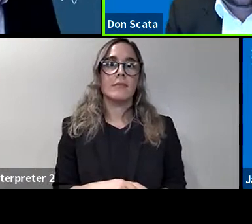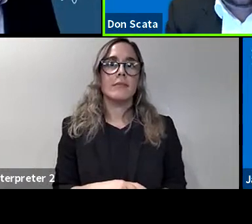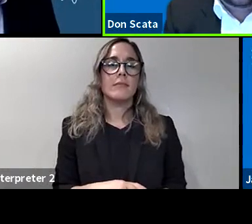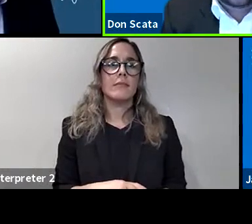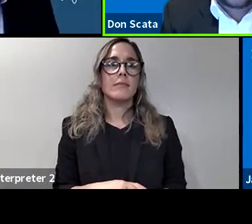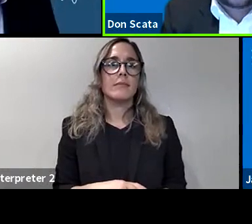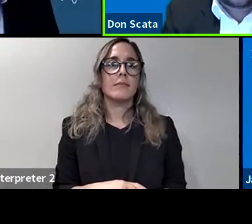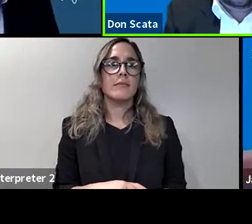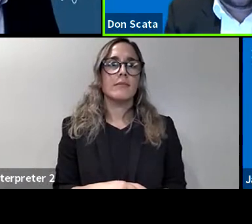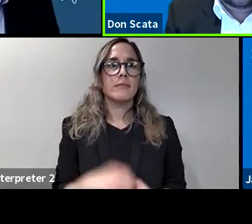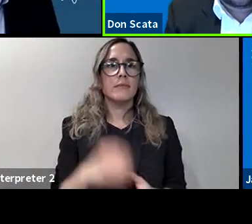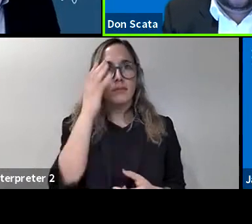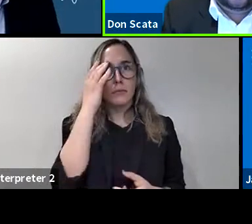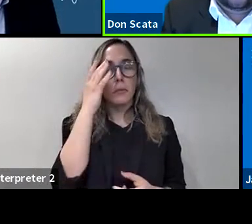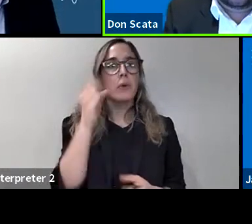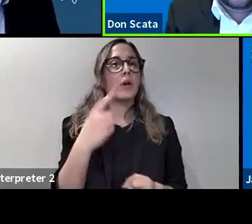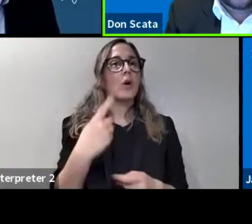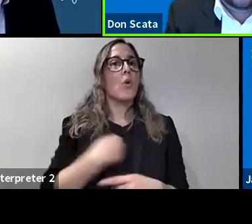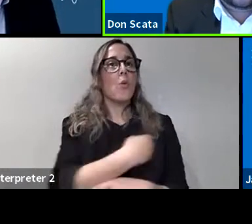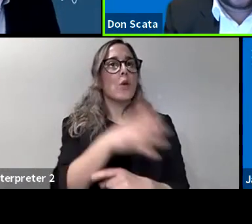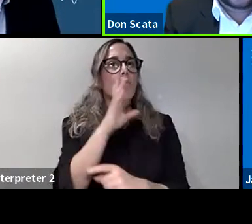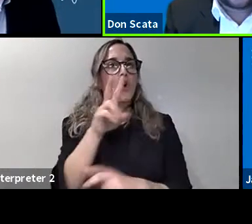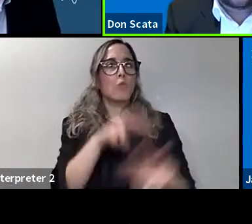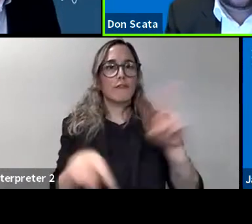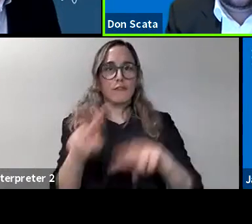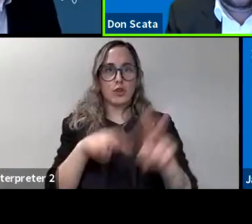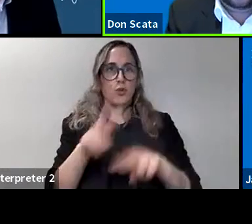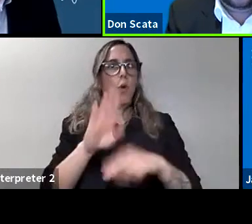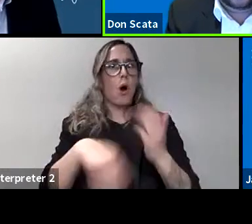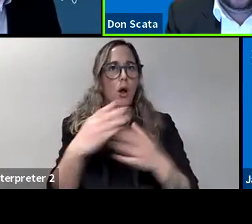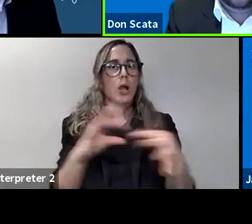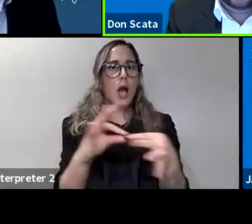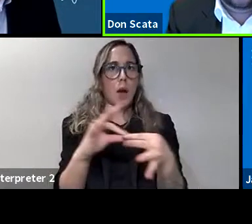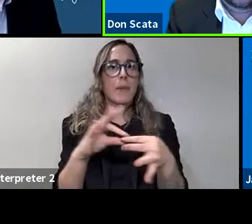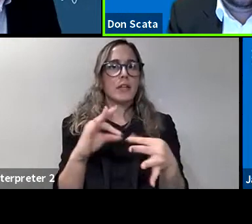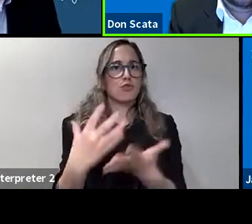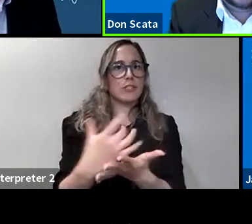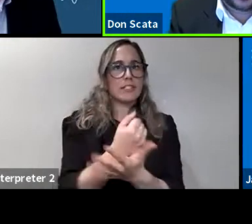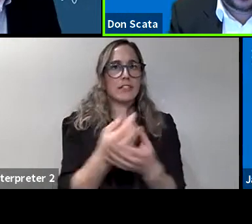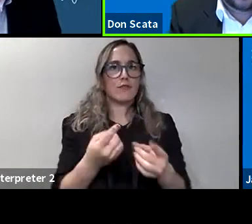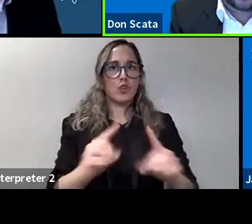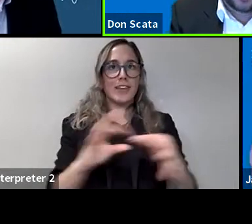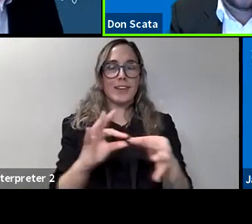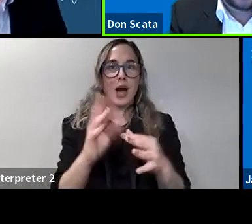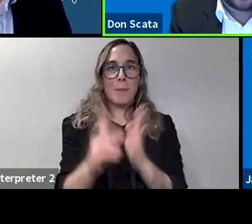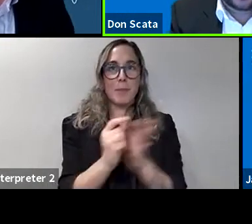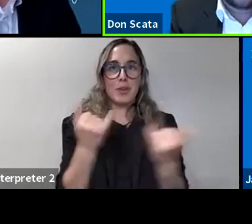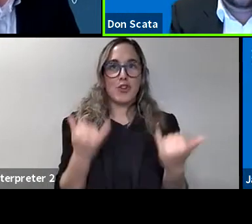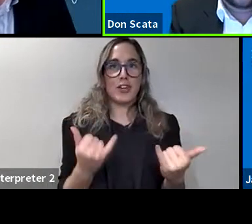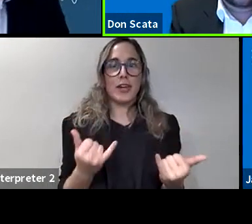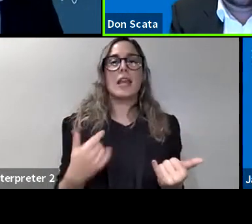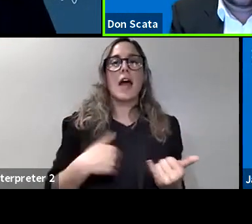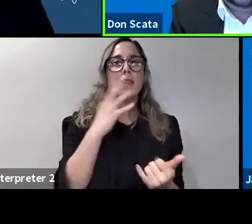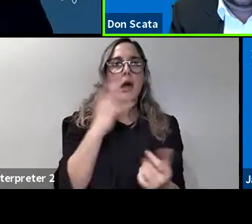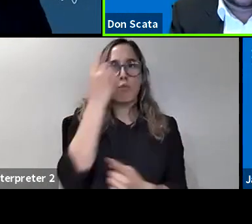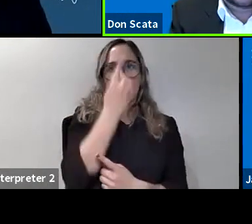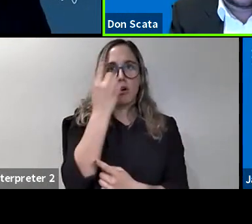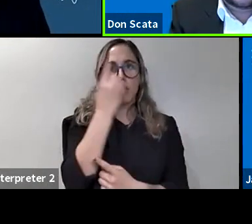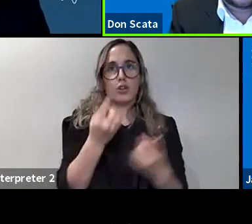So we intend to review all of the comments received during the comment period, and we'll take them into account during our